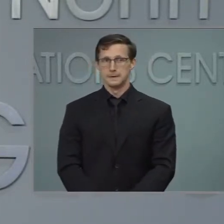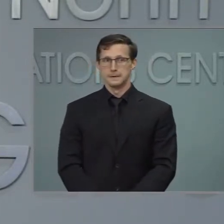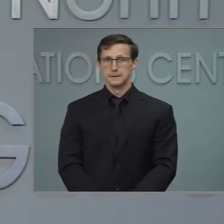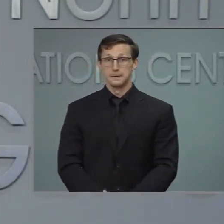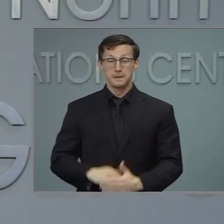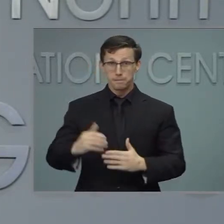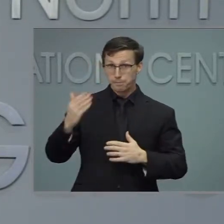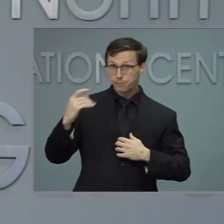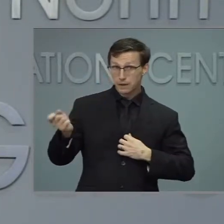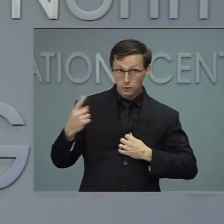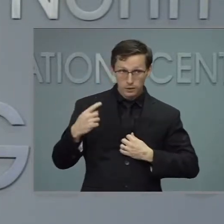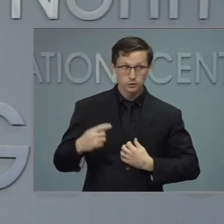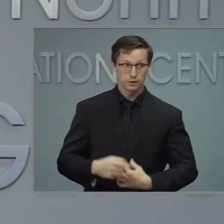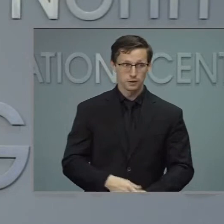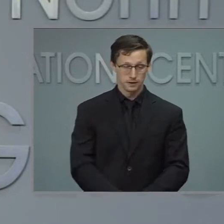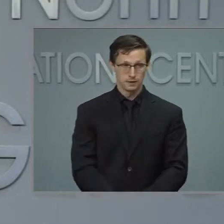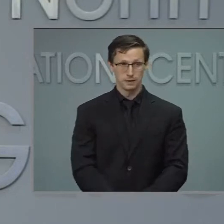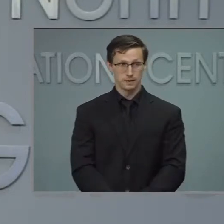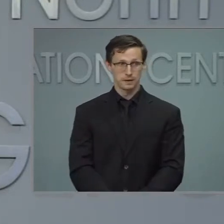Next question.